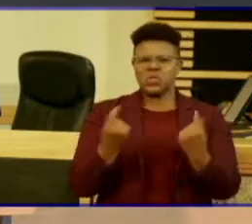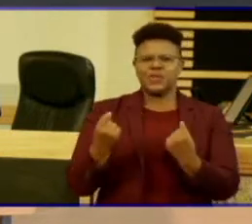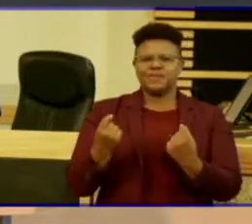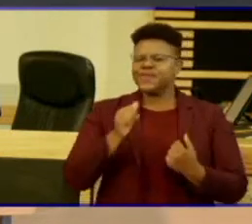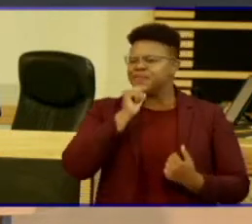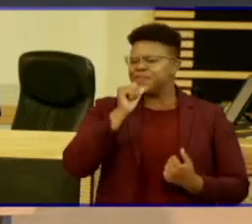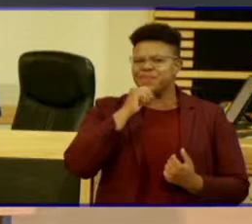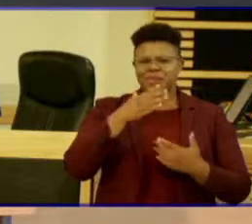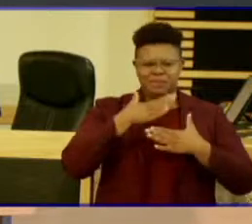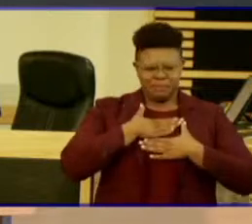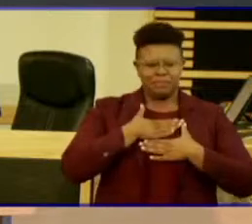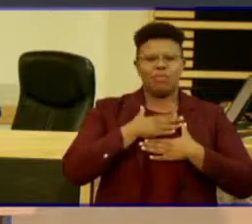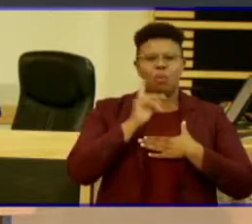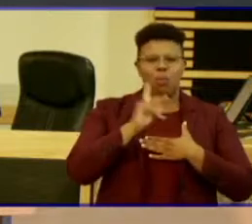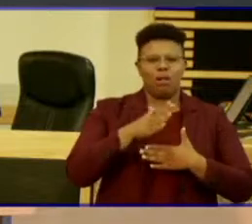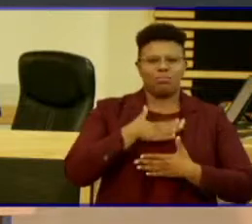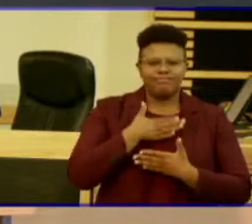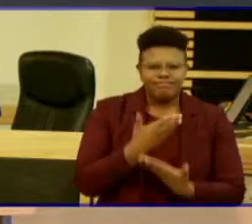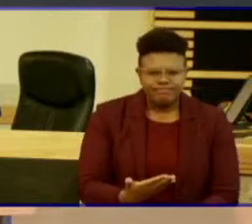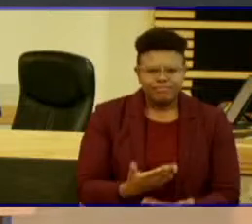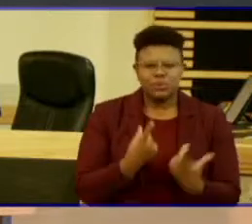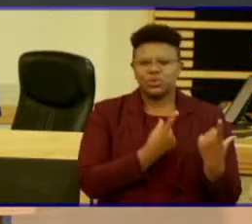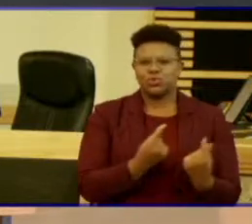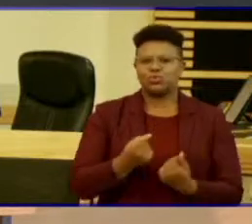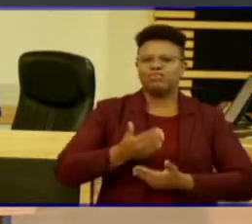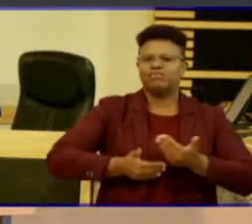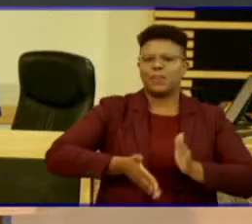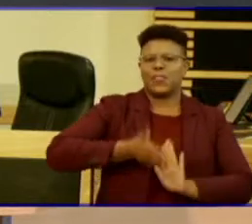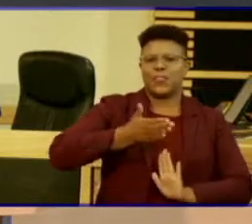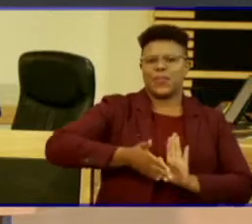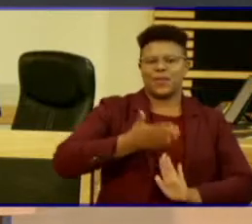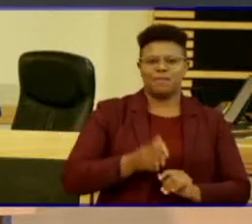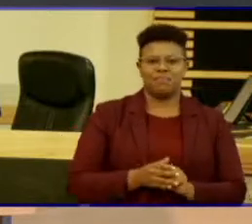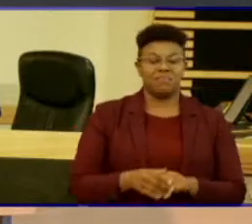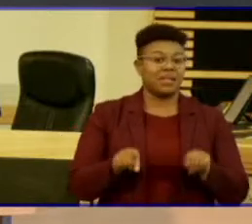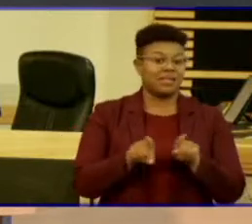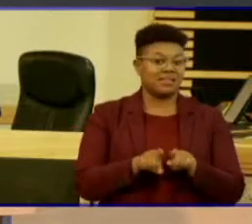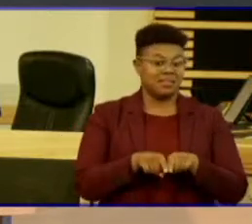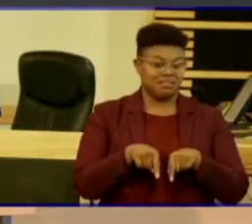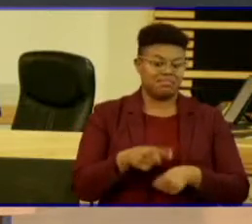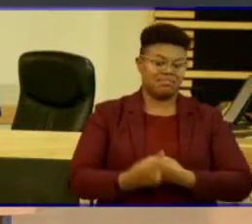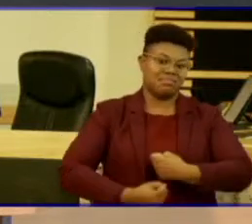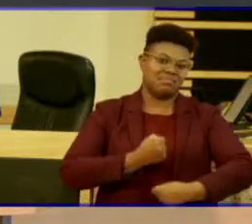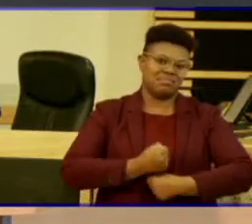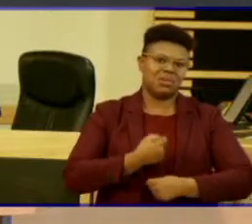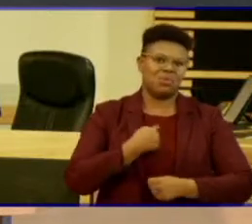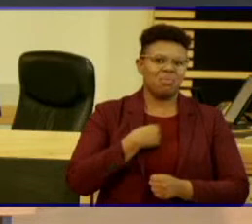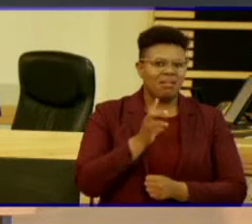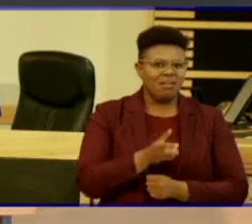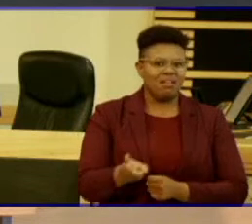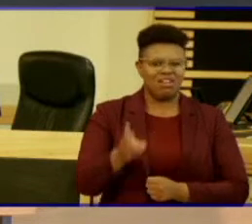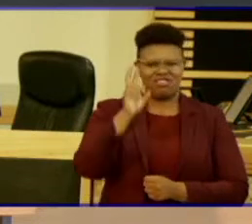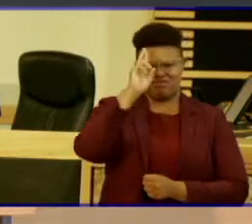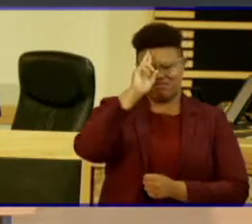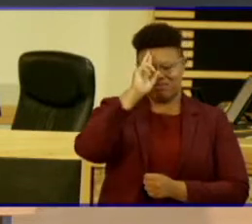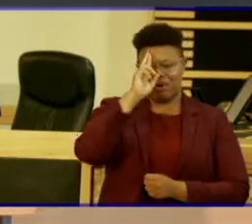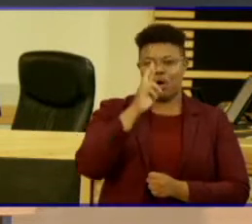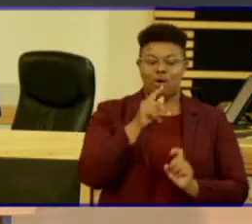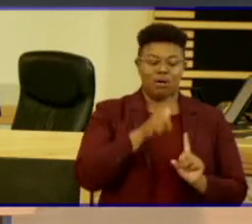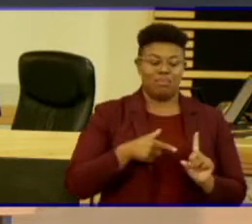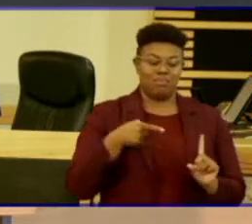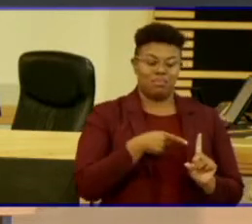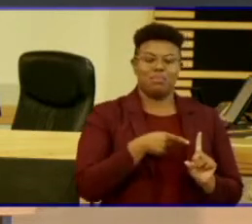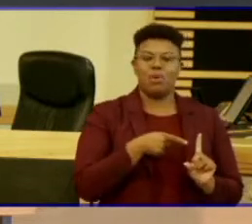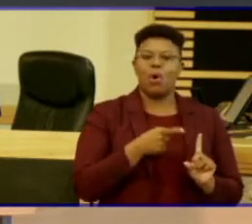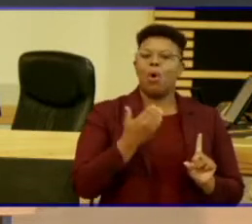amadini okusuweza kuzo. Kulo nyaka sikhumbula elinye laloo magorhakazi